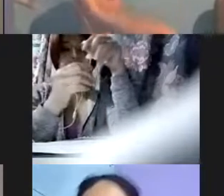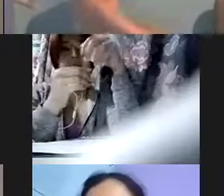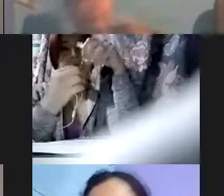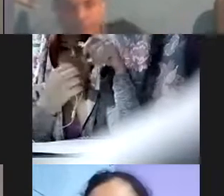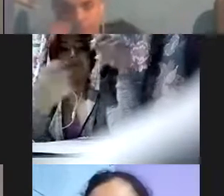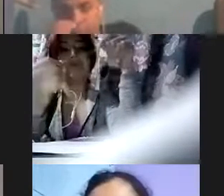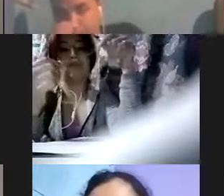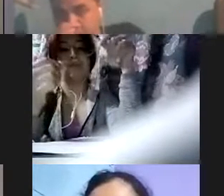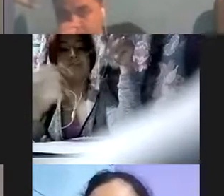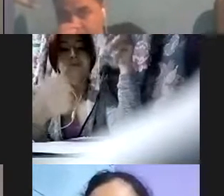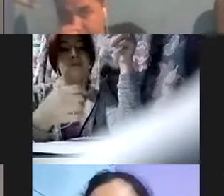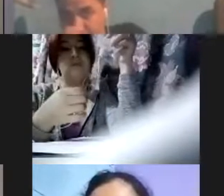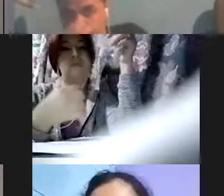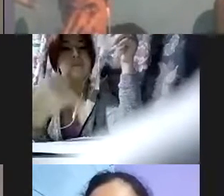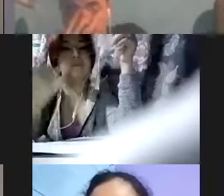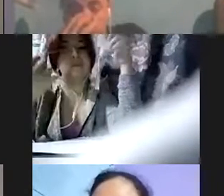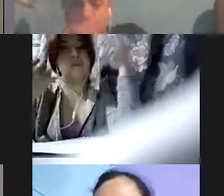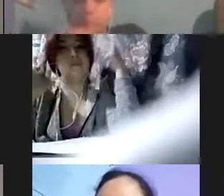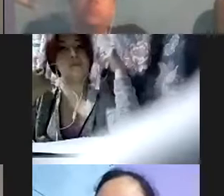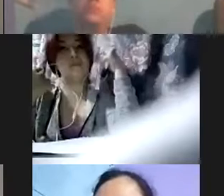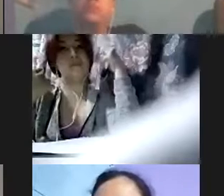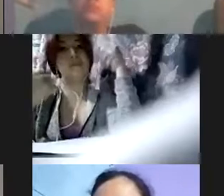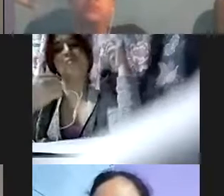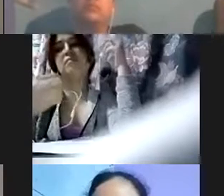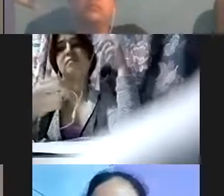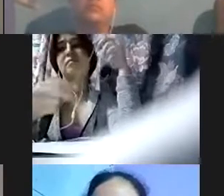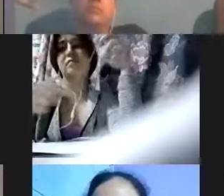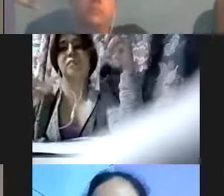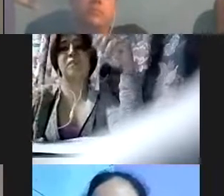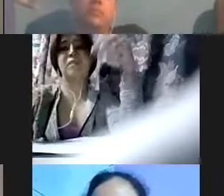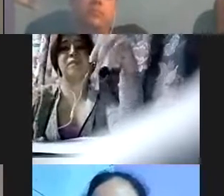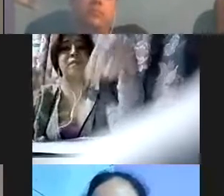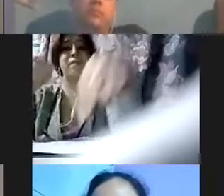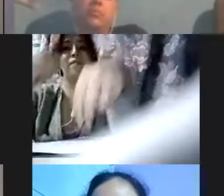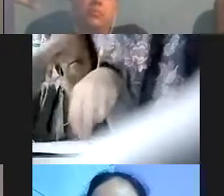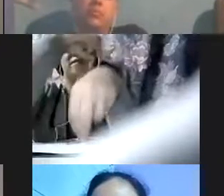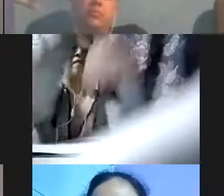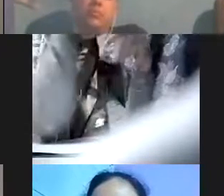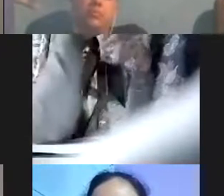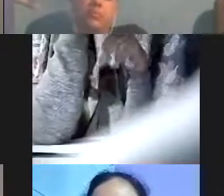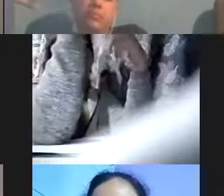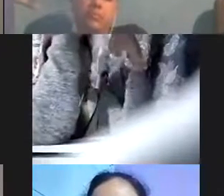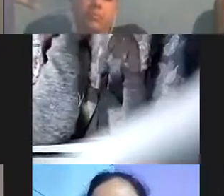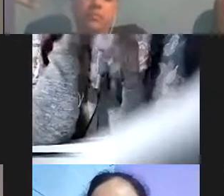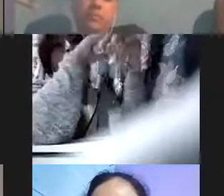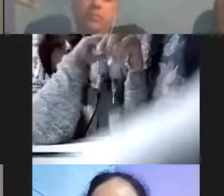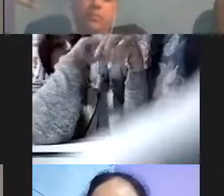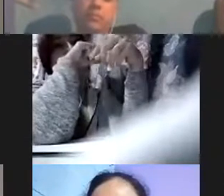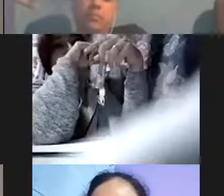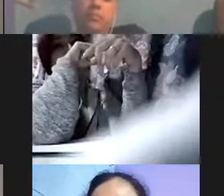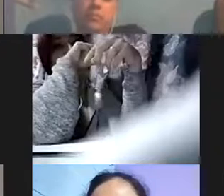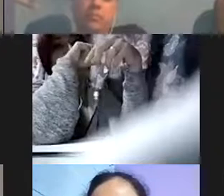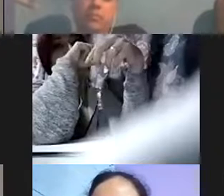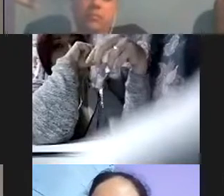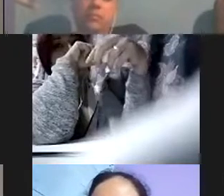Visit my sister por la tarde. In the